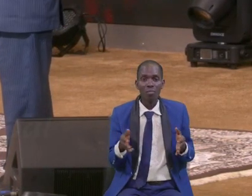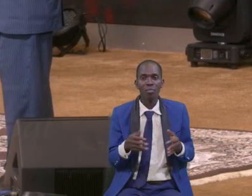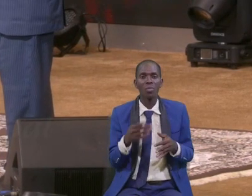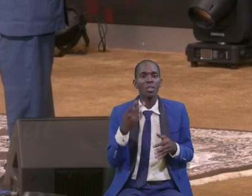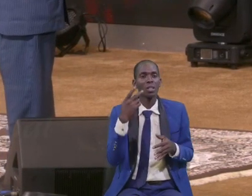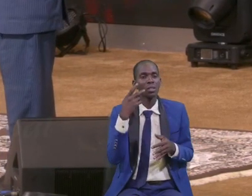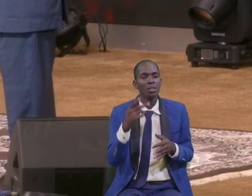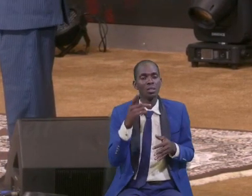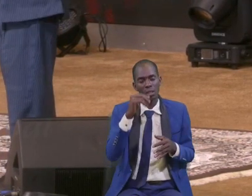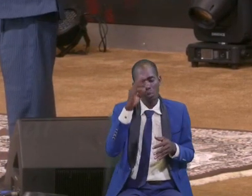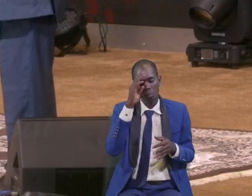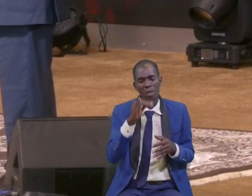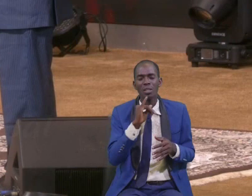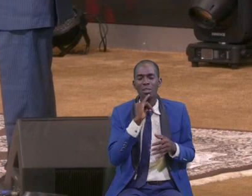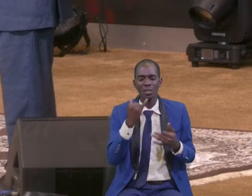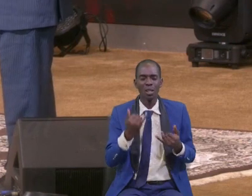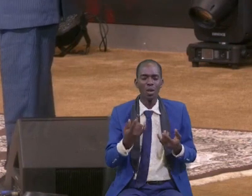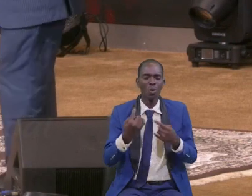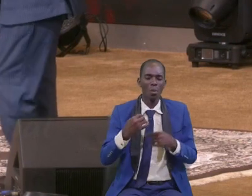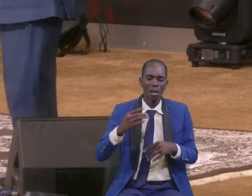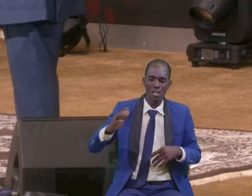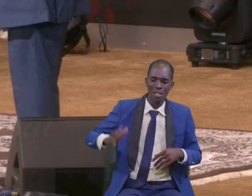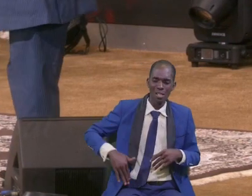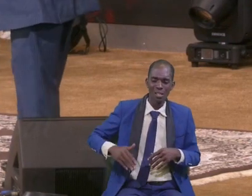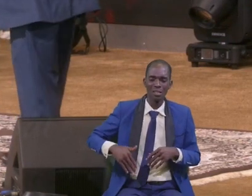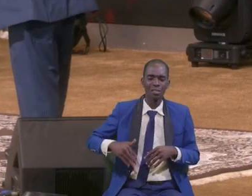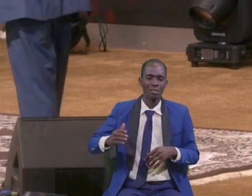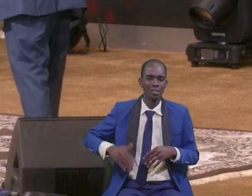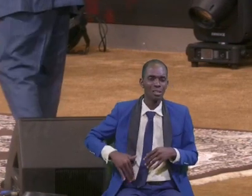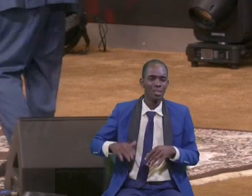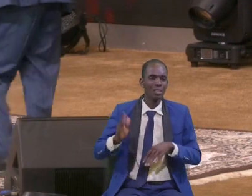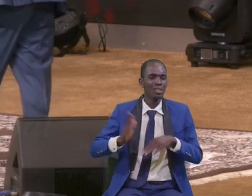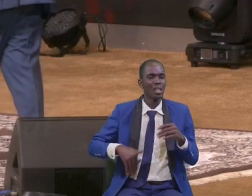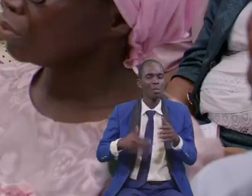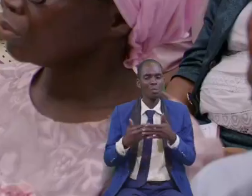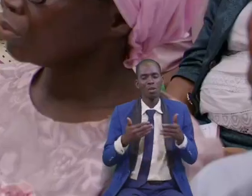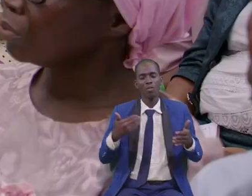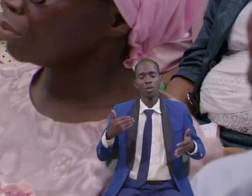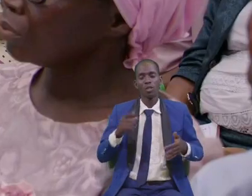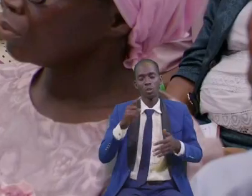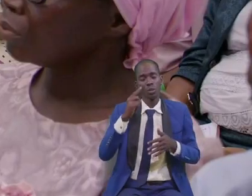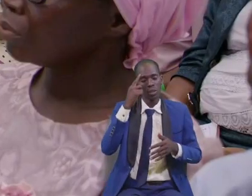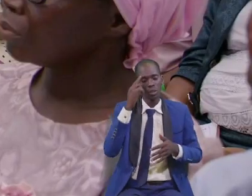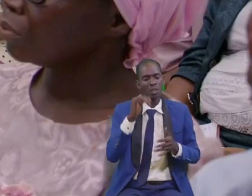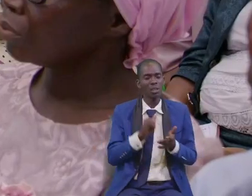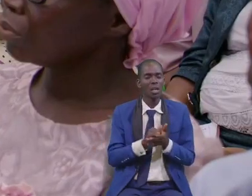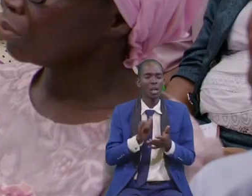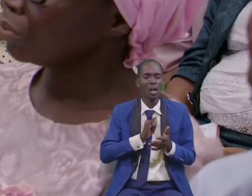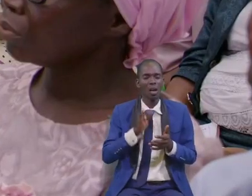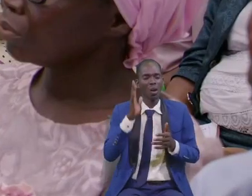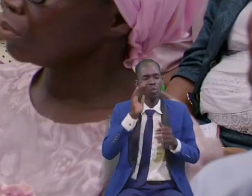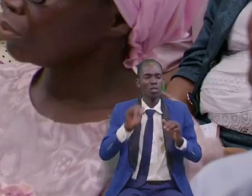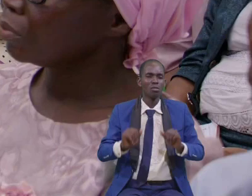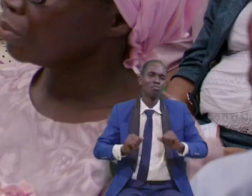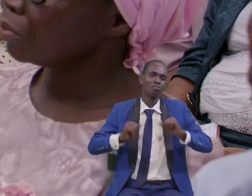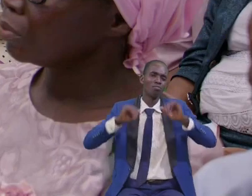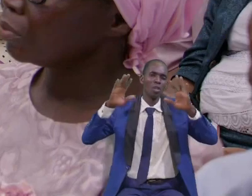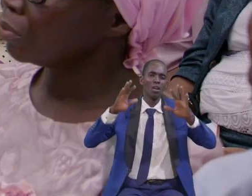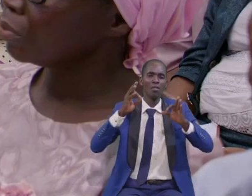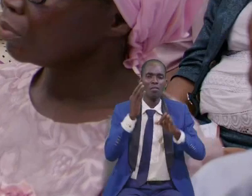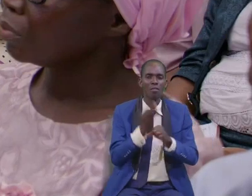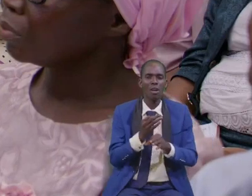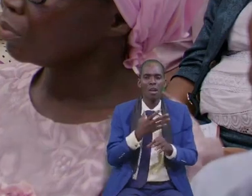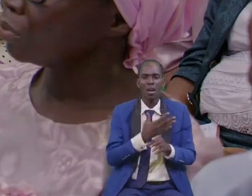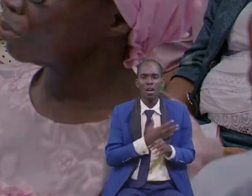later than usual. Whatever he does, he may think, I'm going to give up faith, I'm going to give up the teaching of one